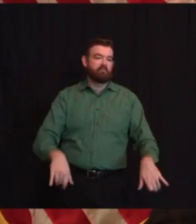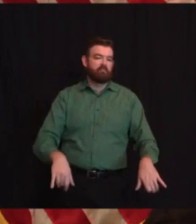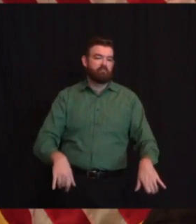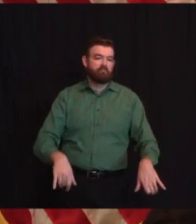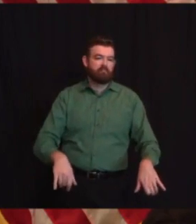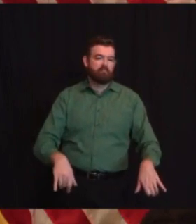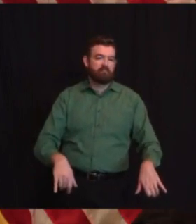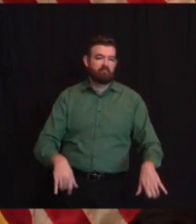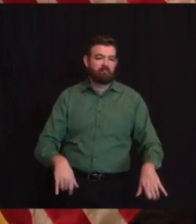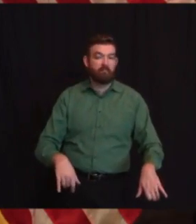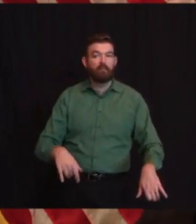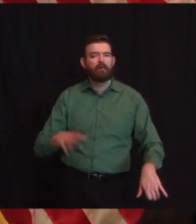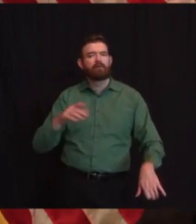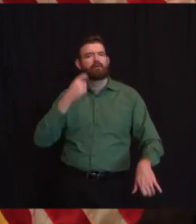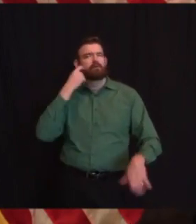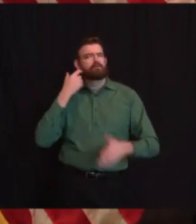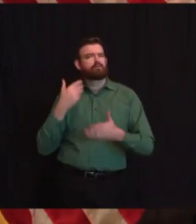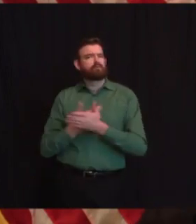reporting today,